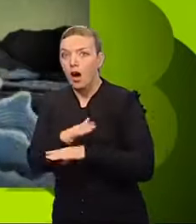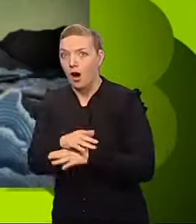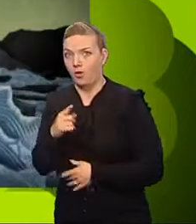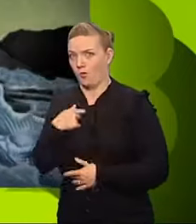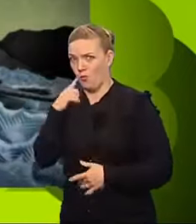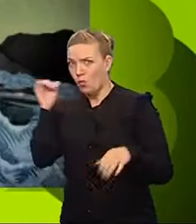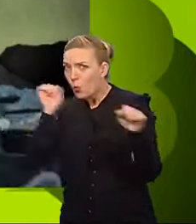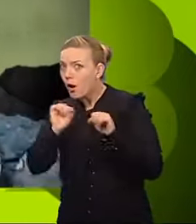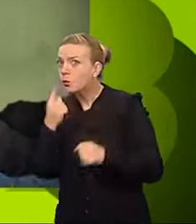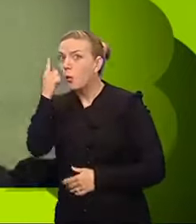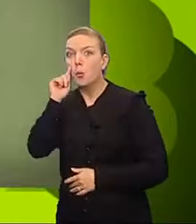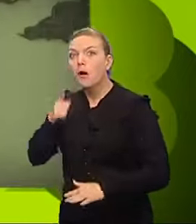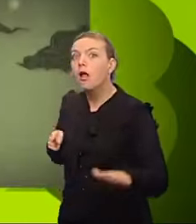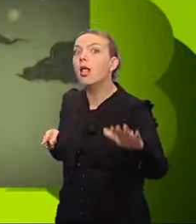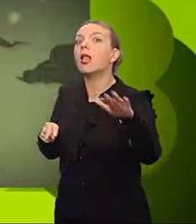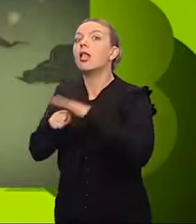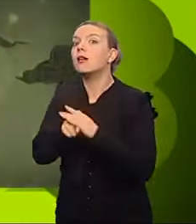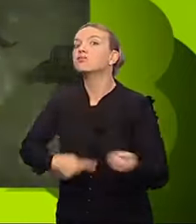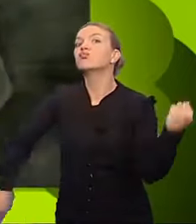only one will escape, and the rest.